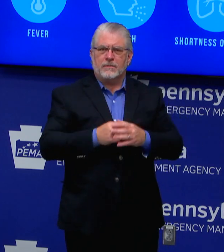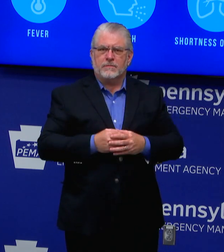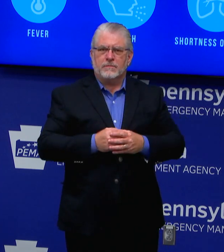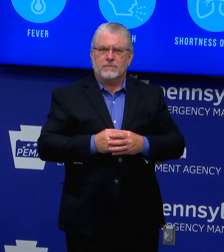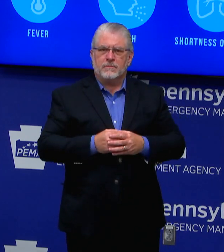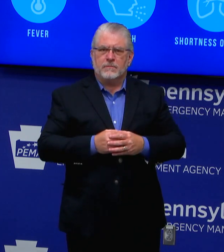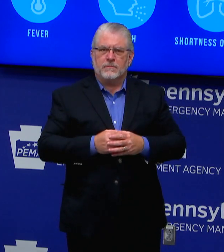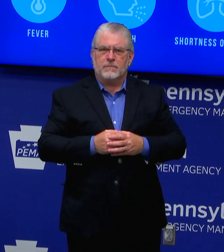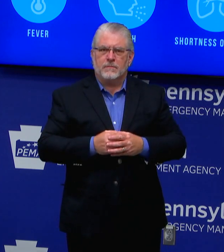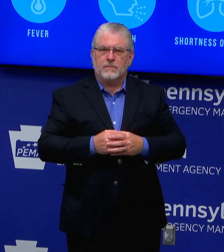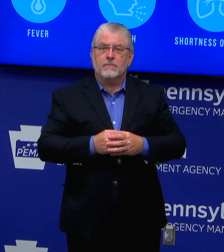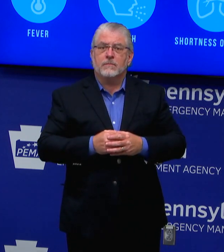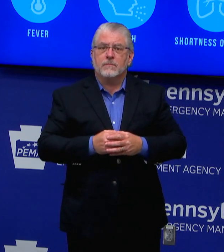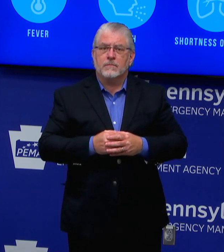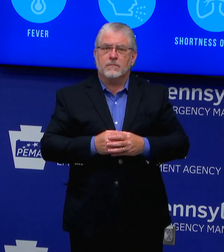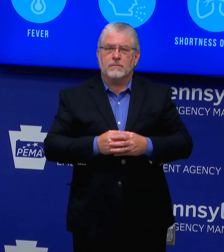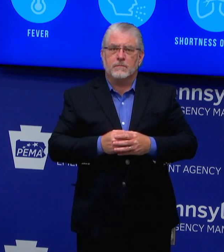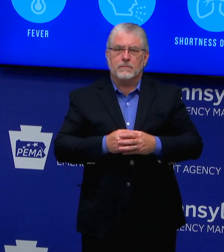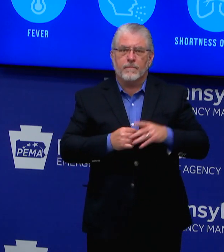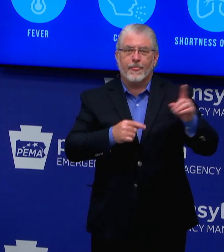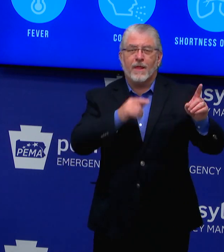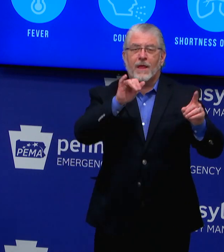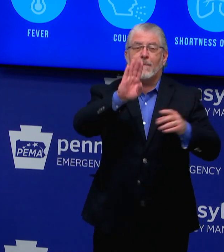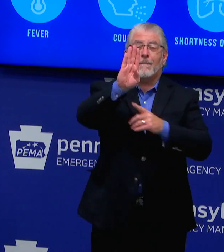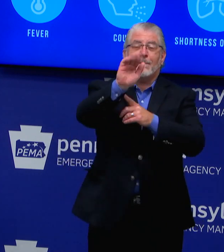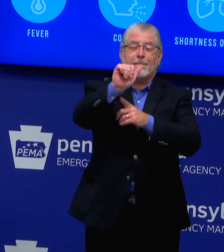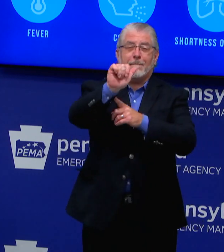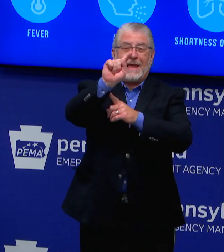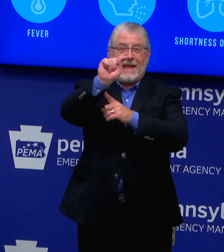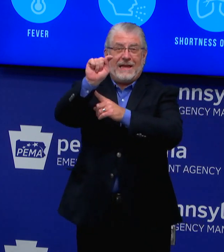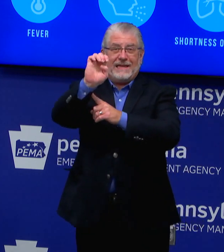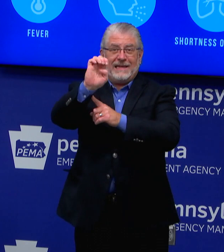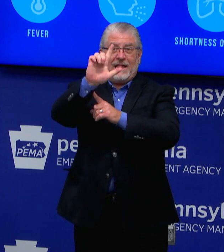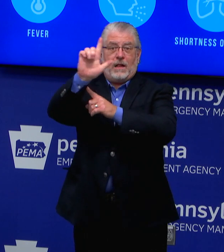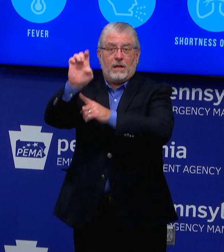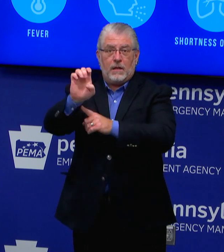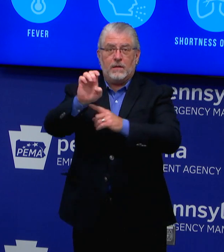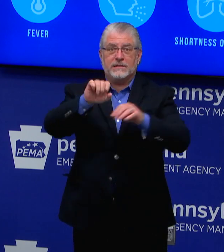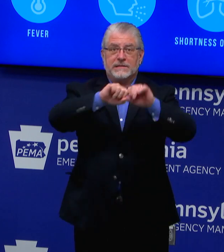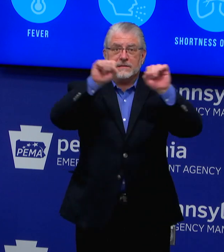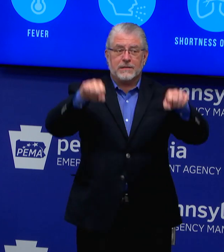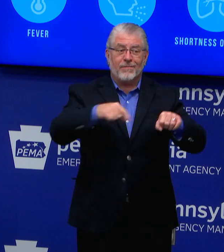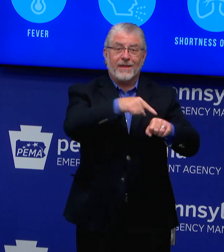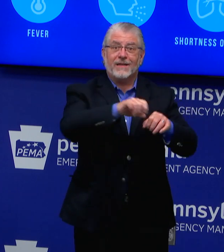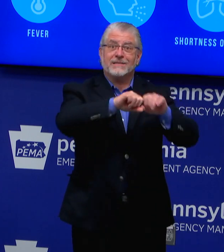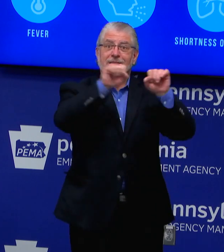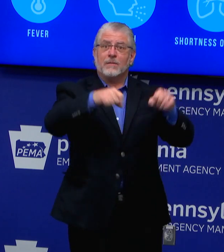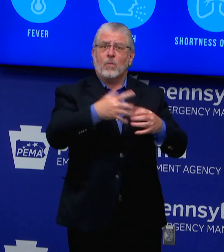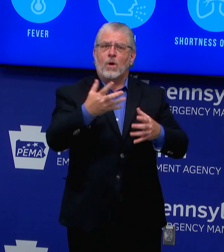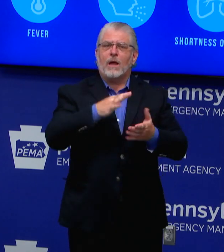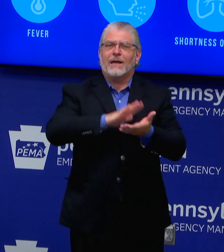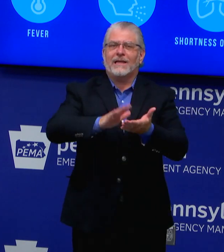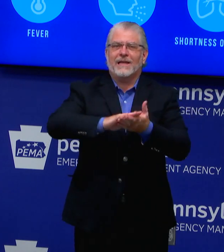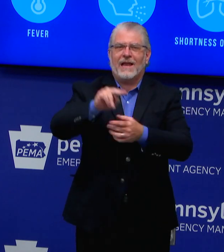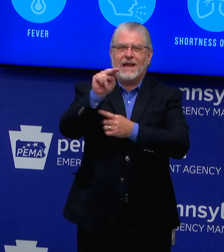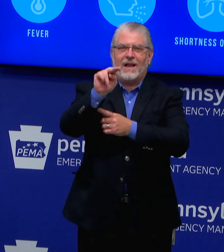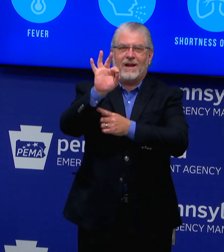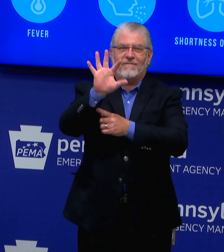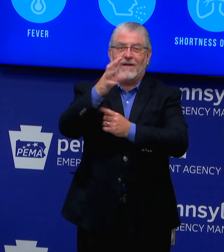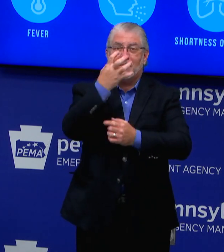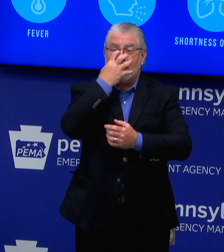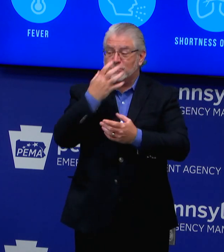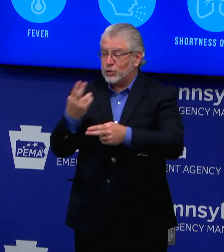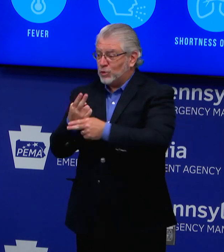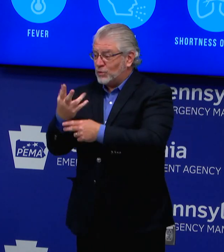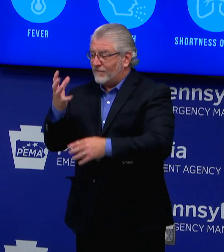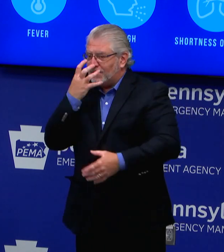Like other states, Pennsylvania had initially hoped to increase our stockpile of personal protective equipment, but soon found that suppliers could